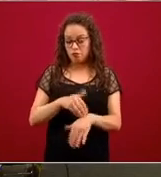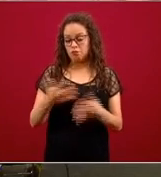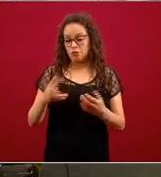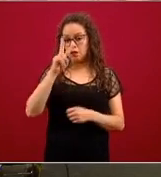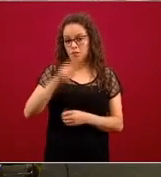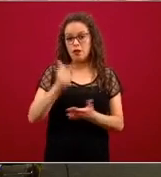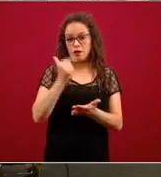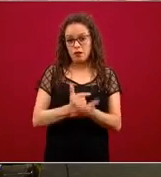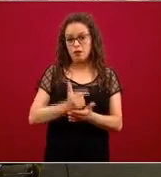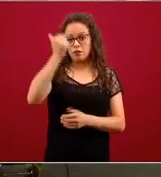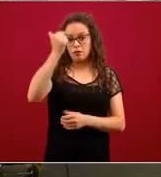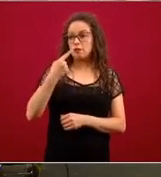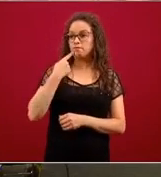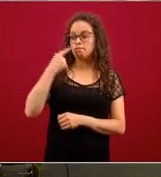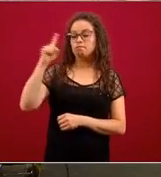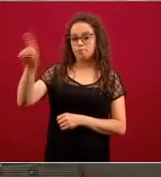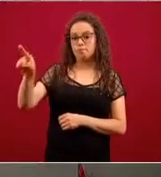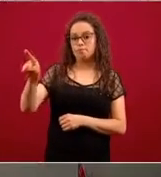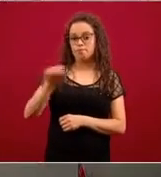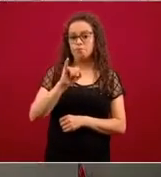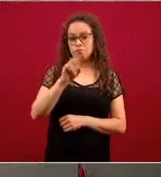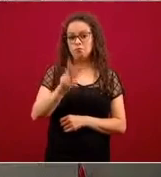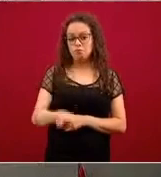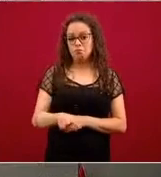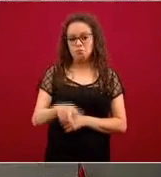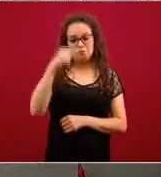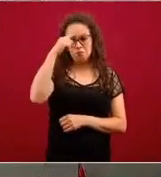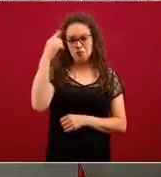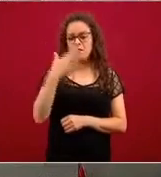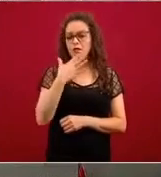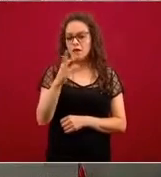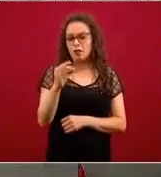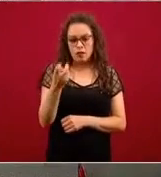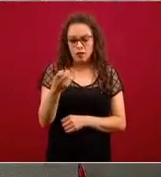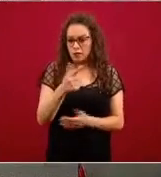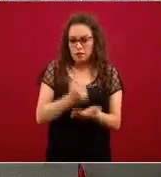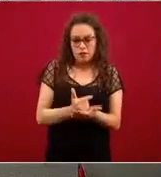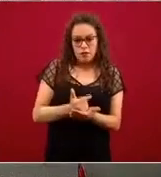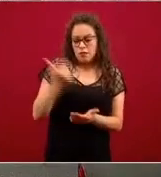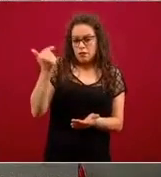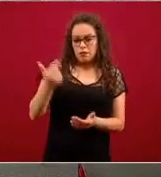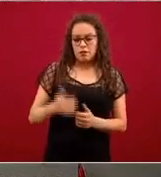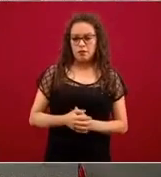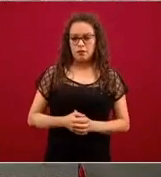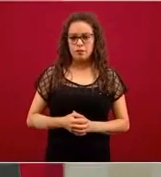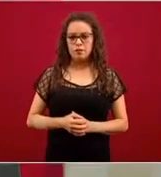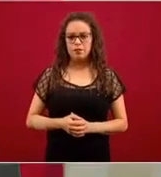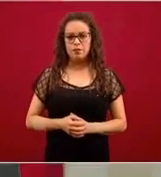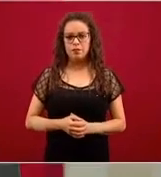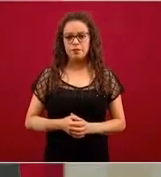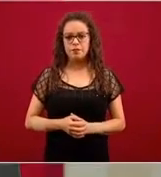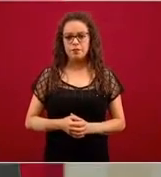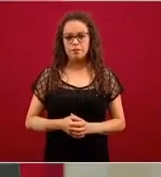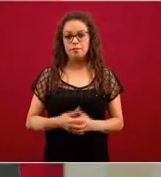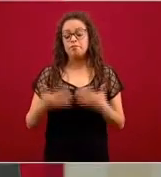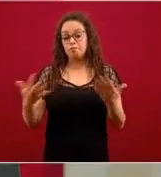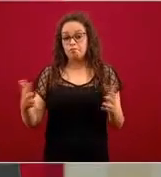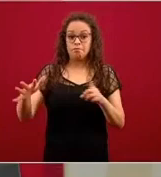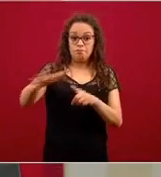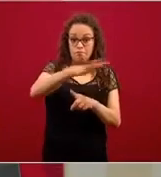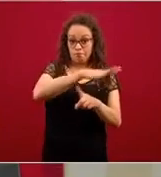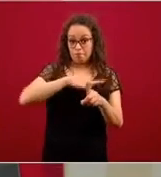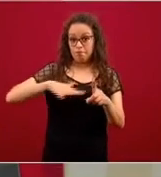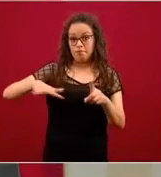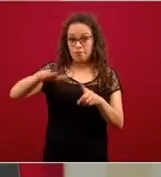that is just one of the worst crimes. That's how simple it is. And when we see